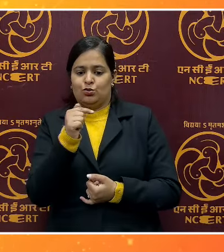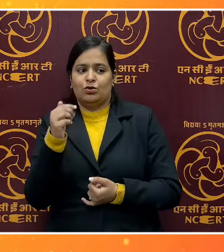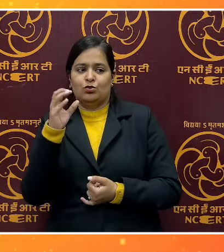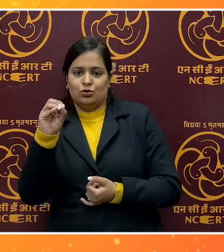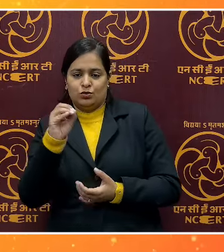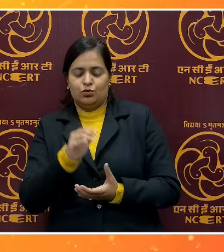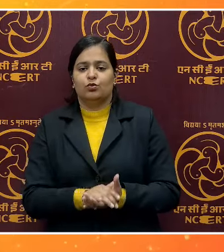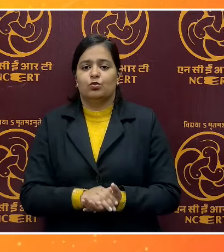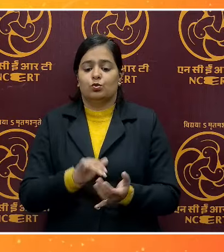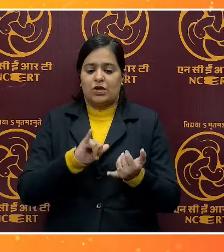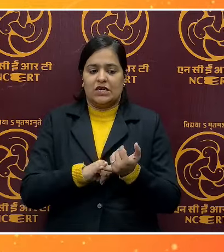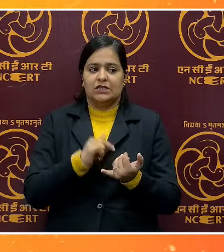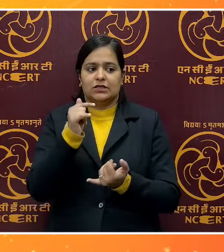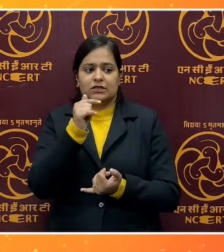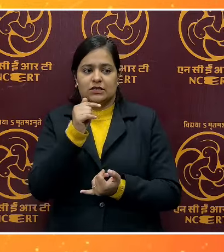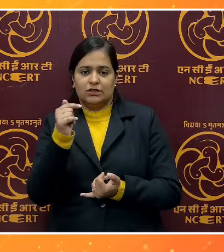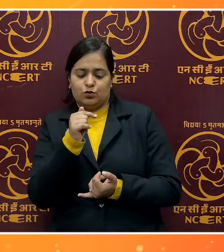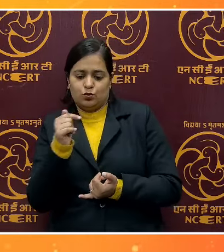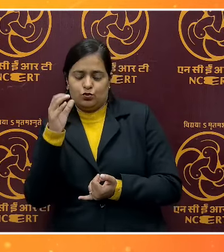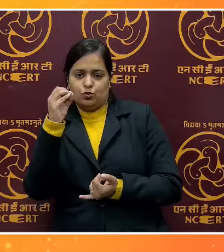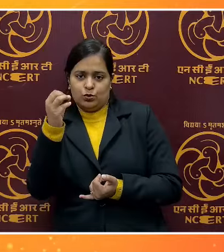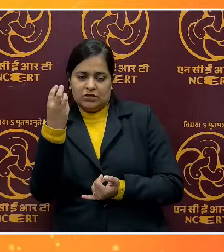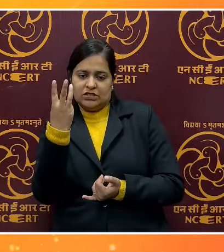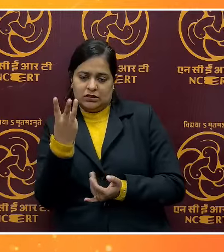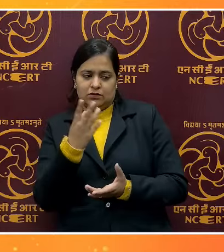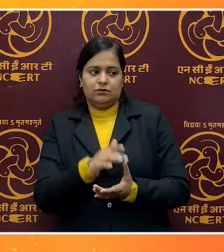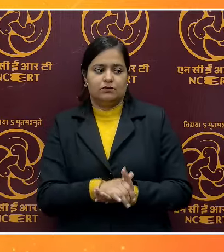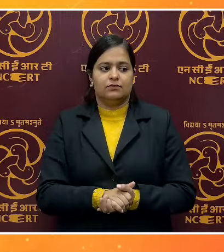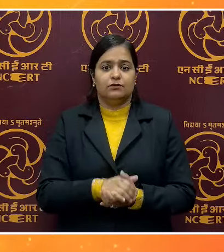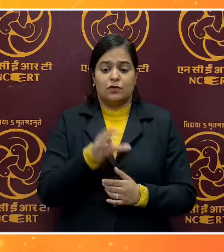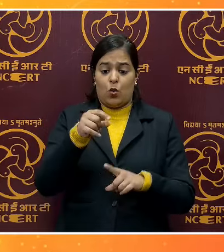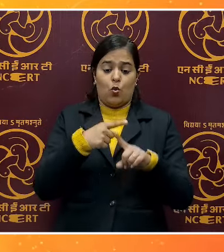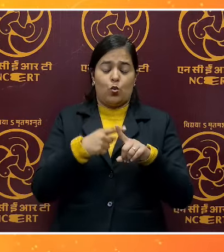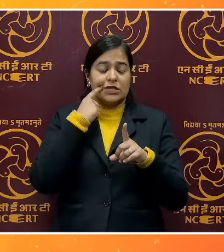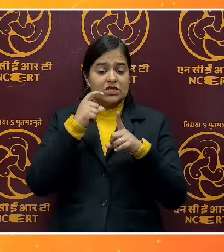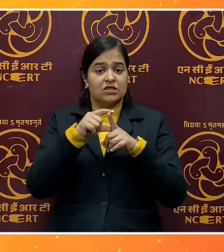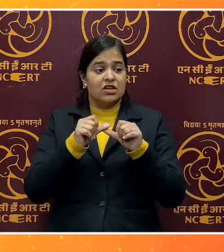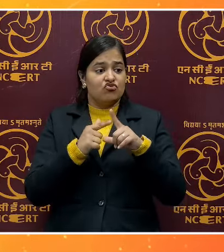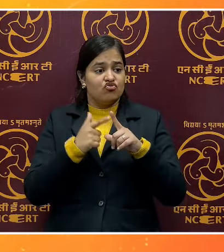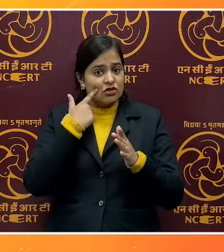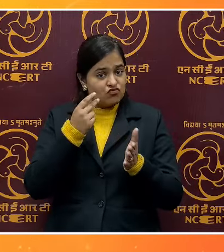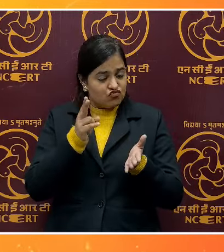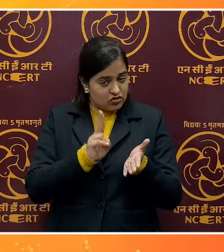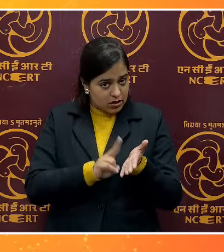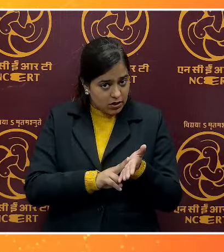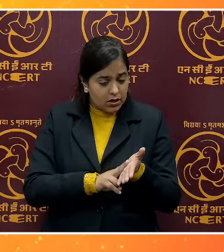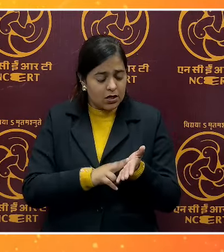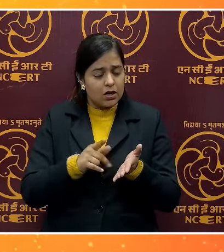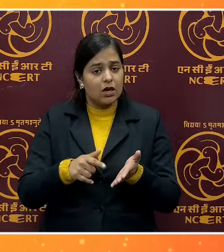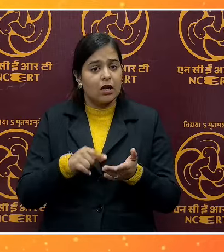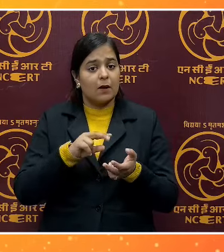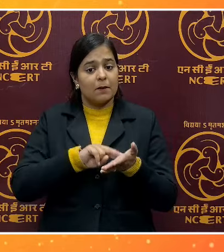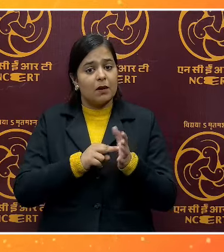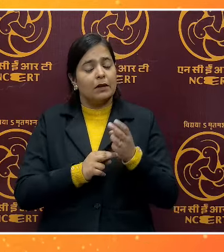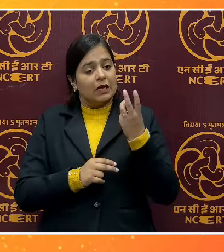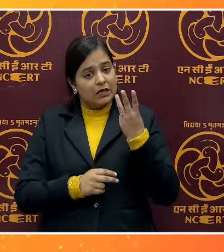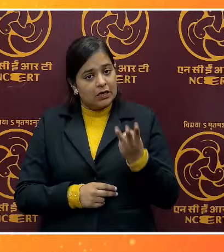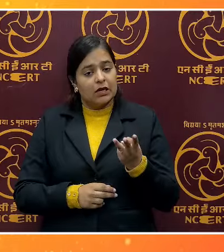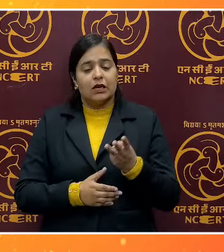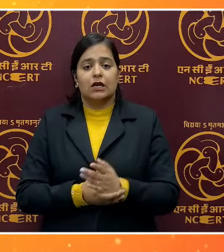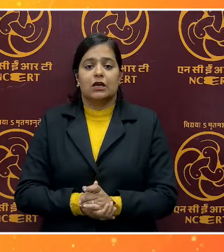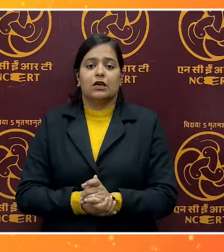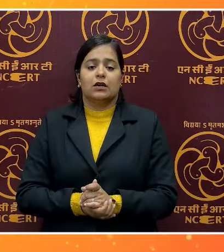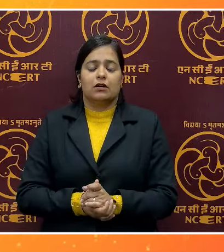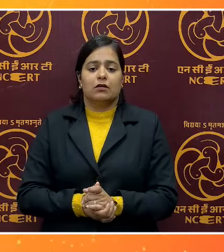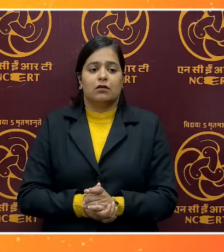X will be equal to 3. So, oxidation state of chromium in this complex will be 3, that to be